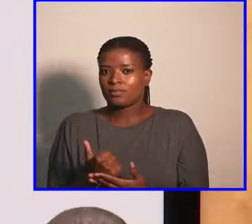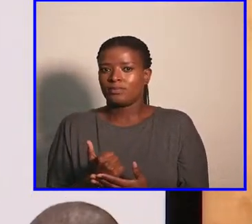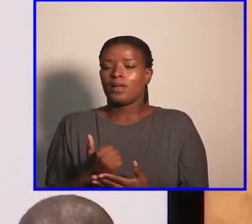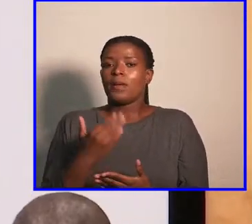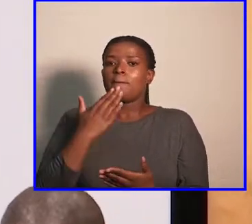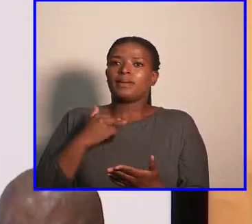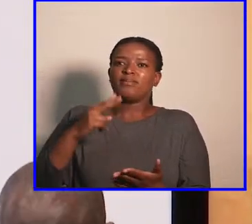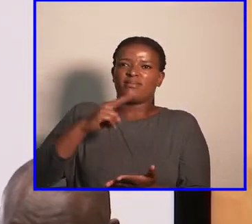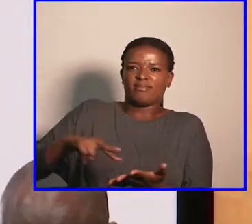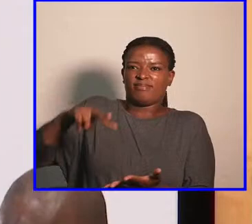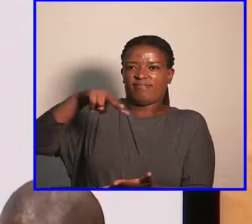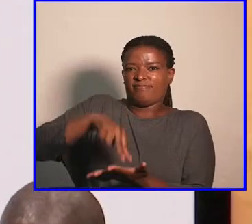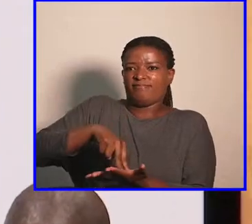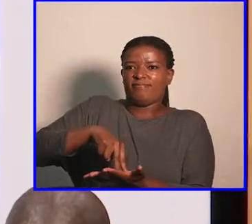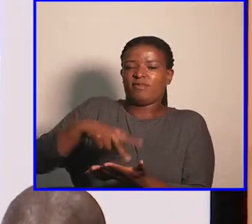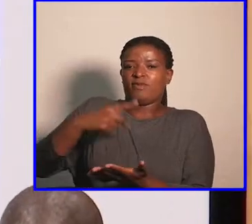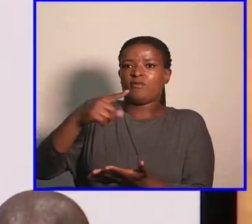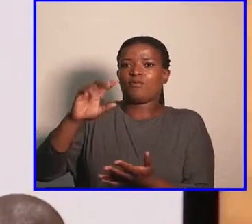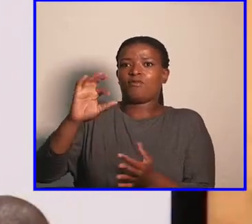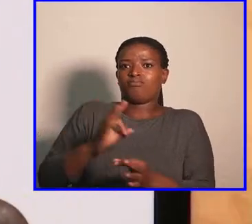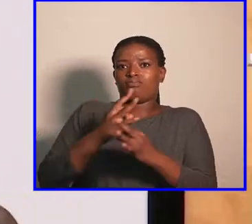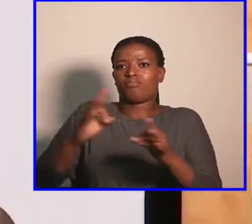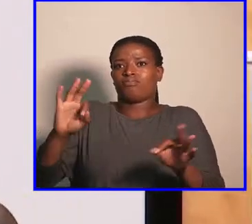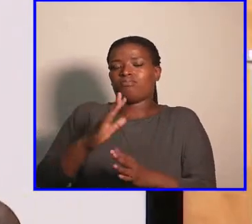Stand for the national anthem.